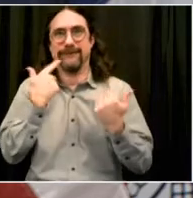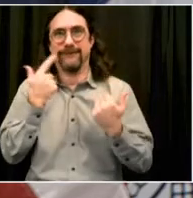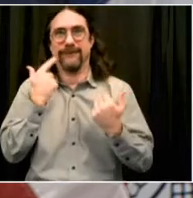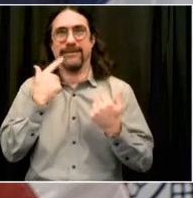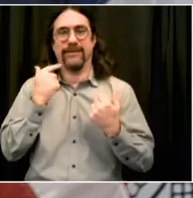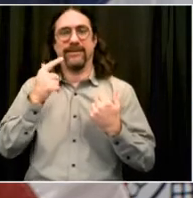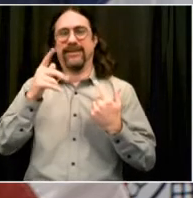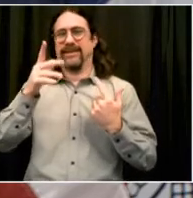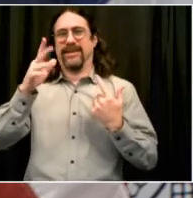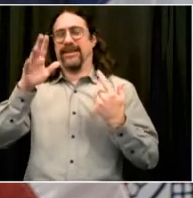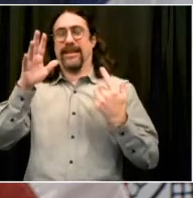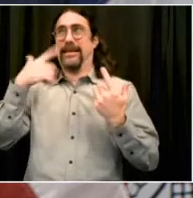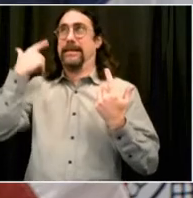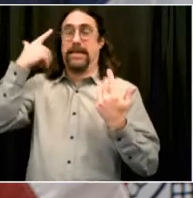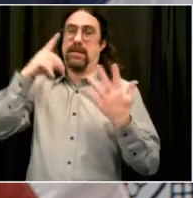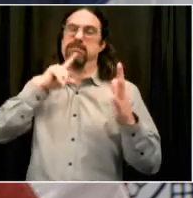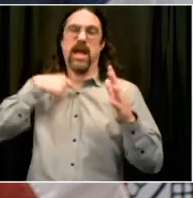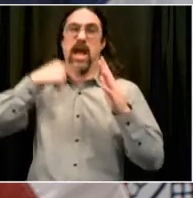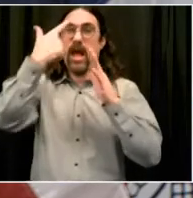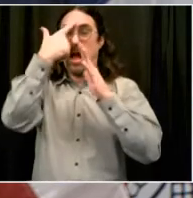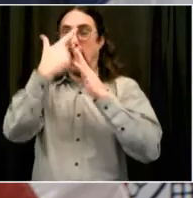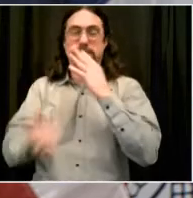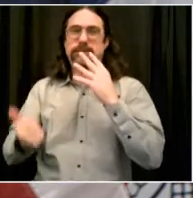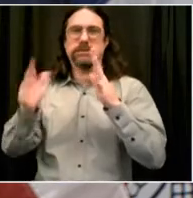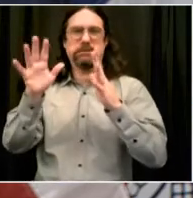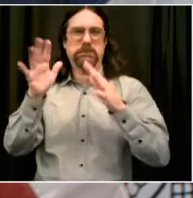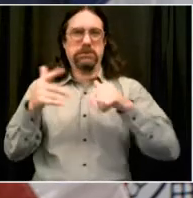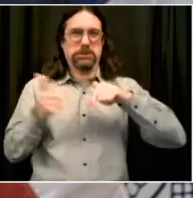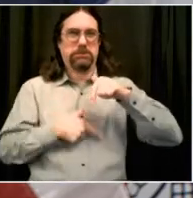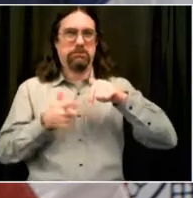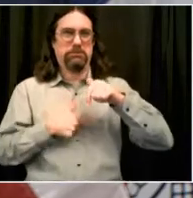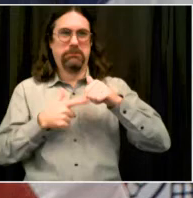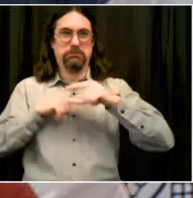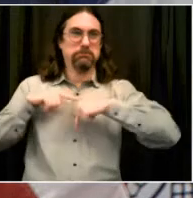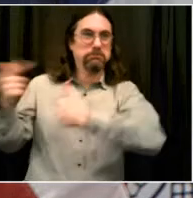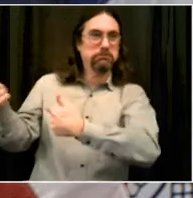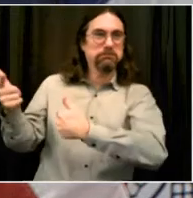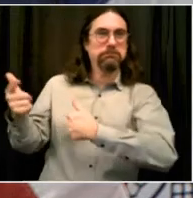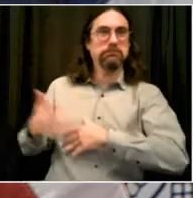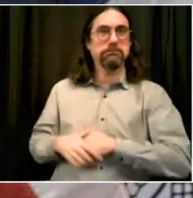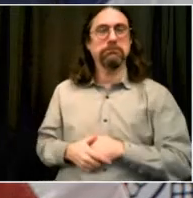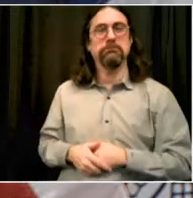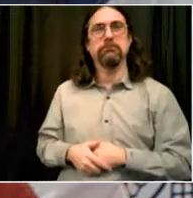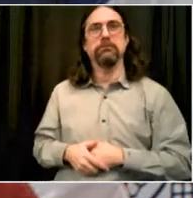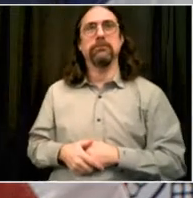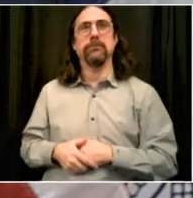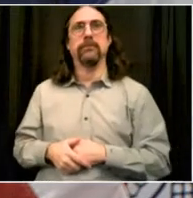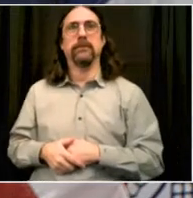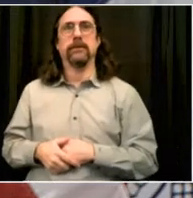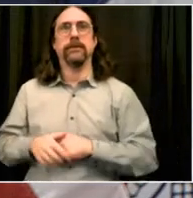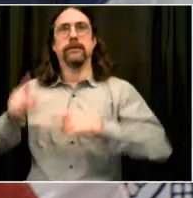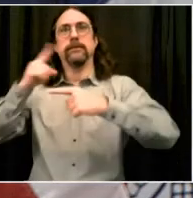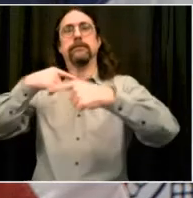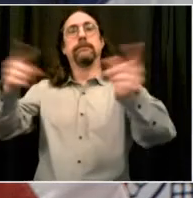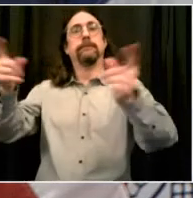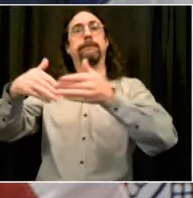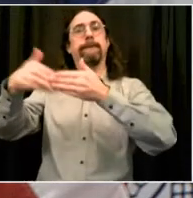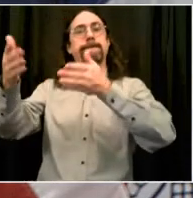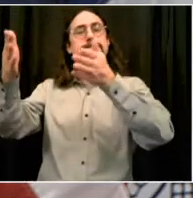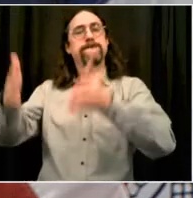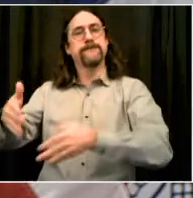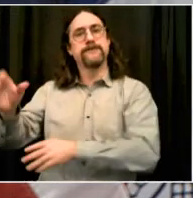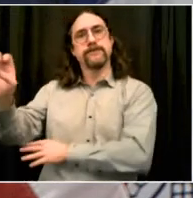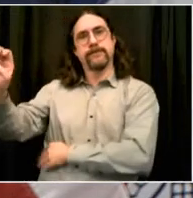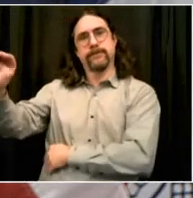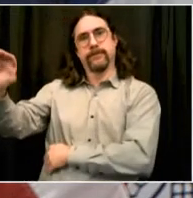morning, everyone. Hey, Emily. You said per your, Mayor de Blasio, you said per your conversations with Governor Cuomo that it will be a matter of days